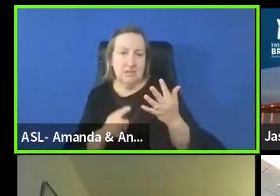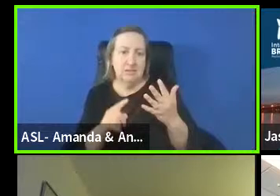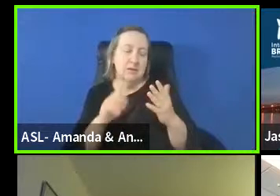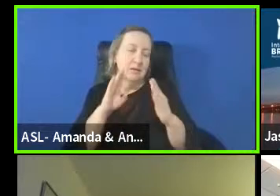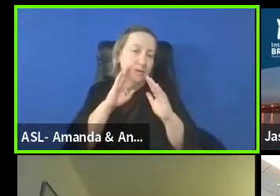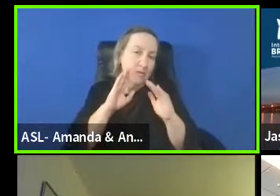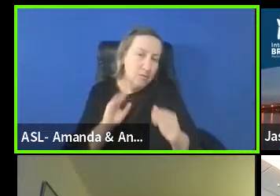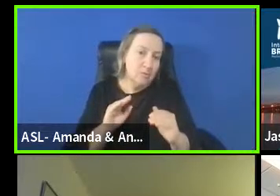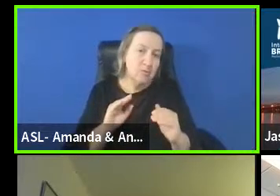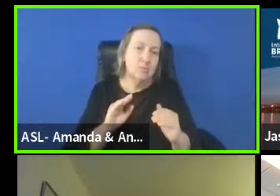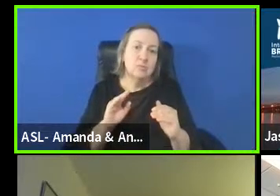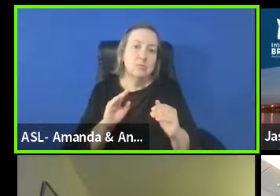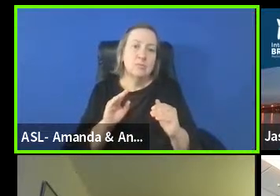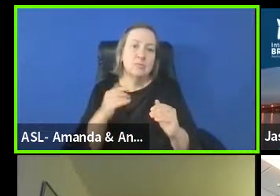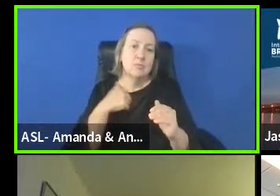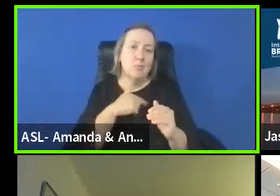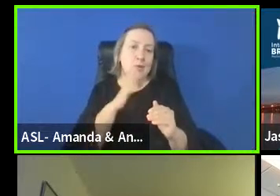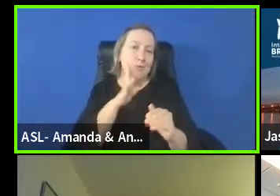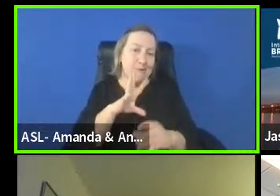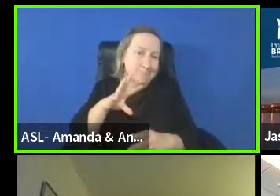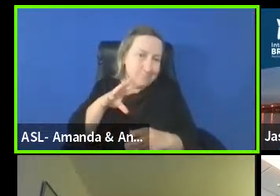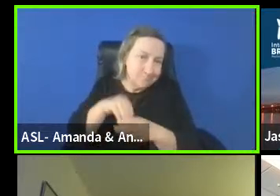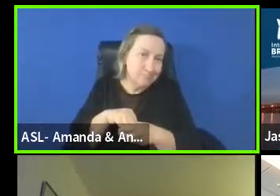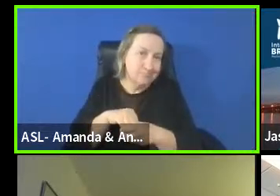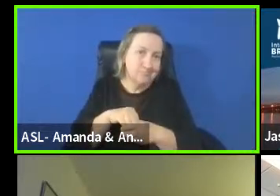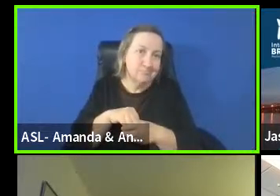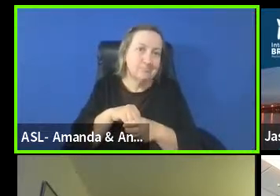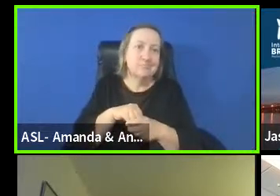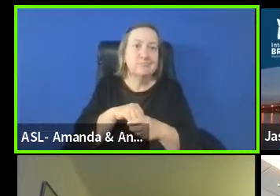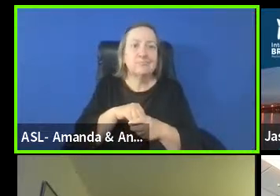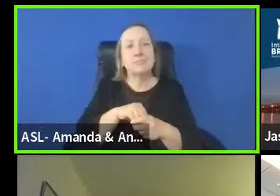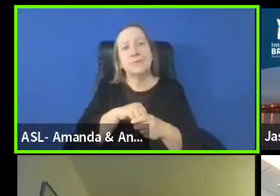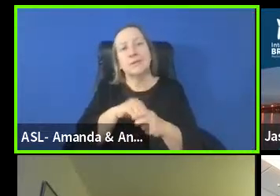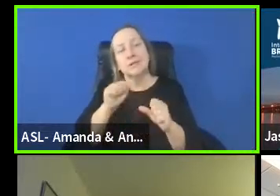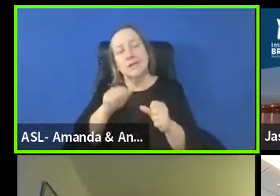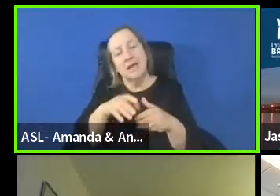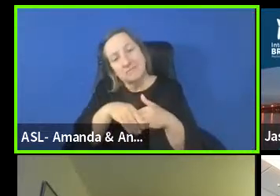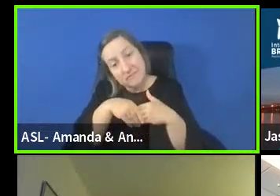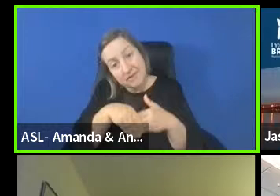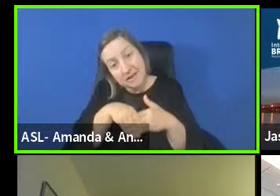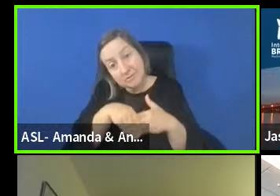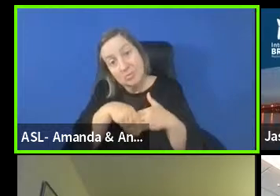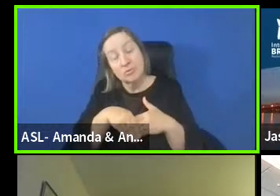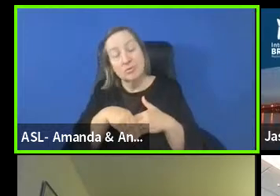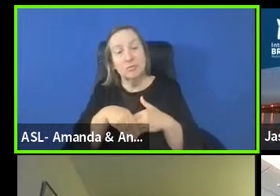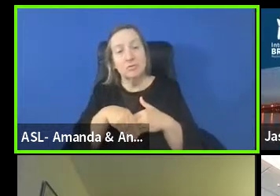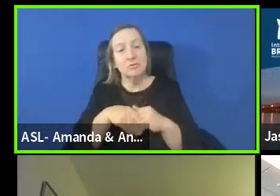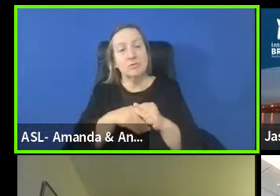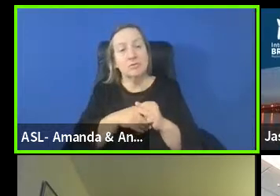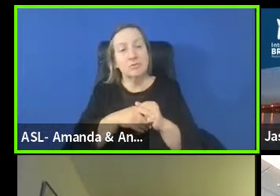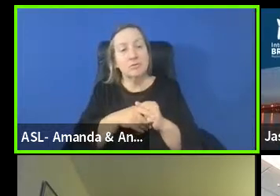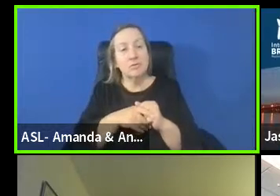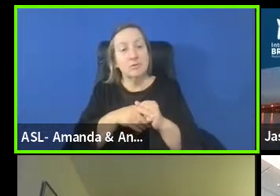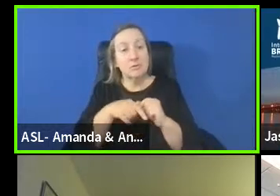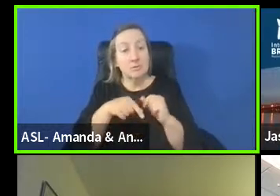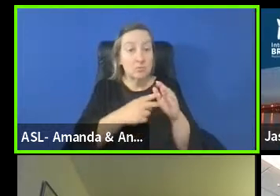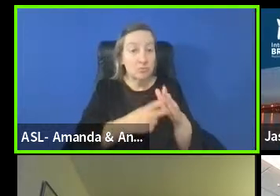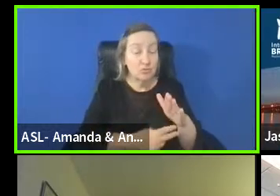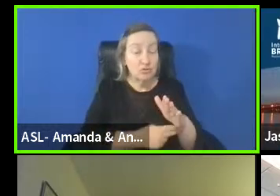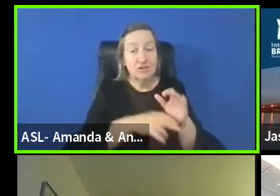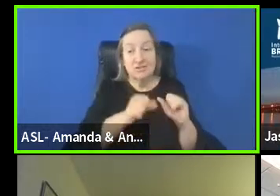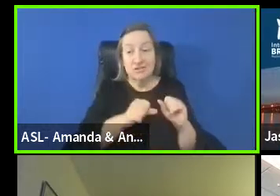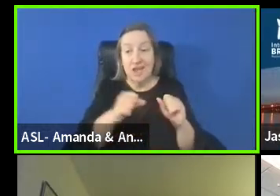hoping to incorporate and be flexible enough to where this bridge can talk